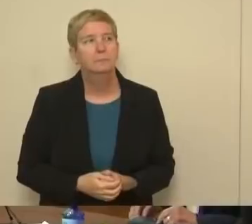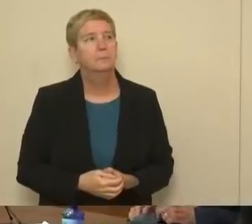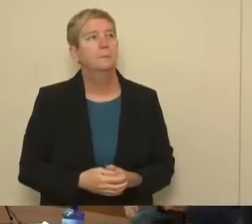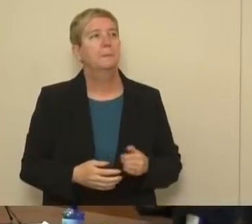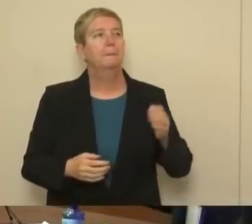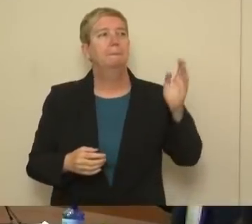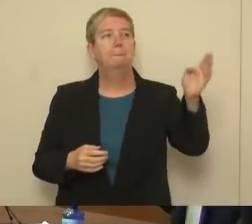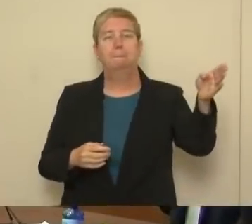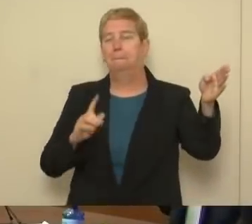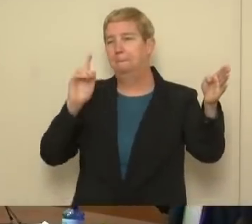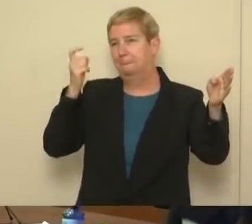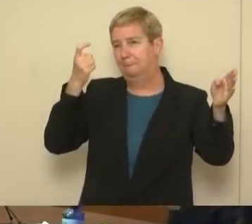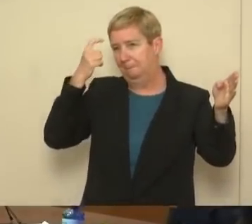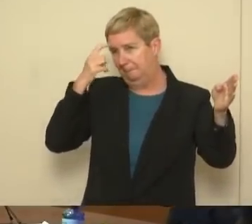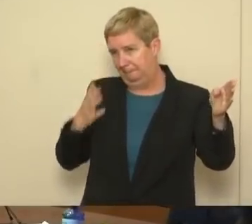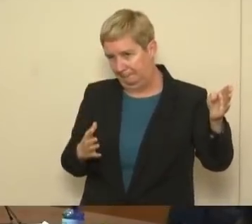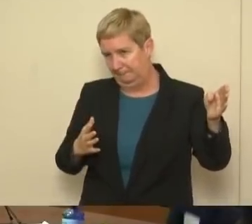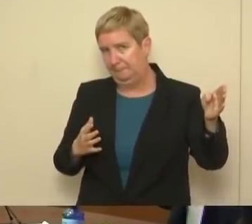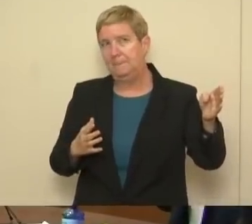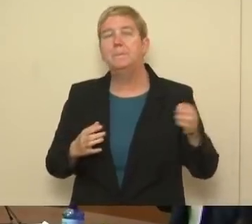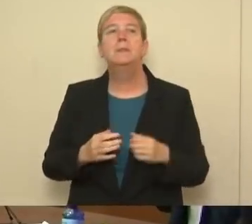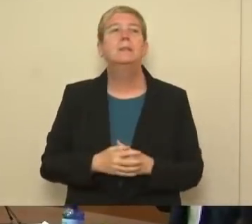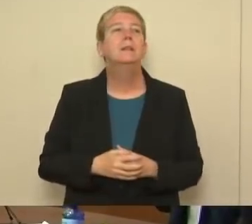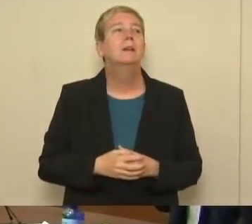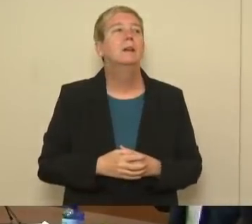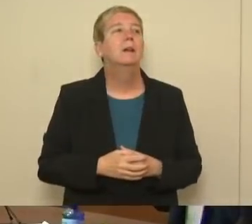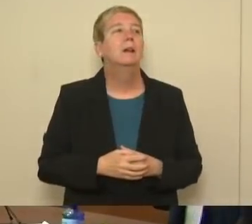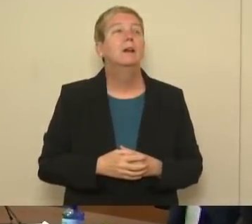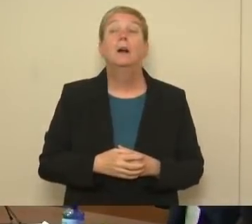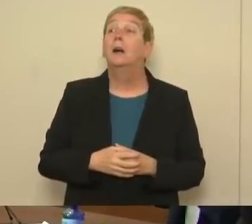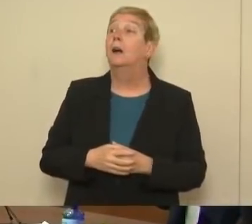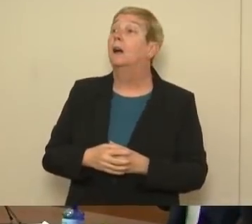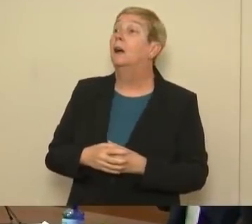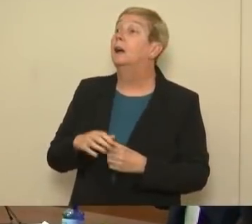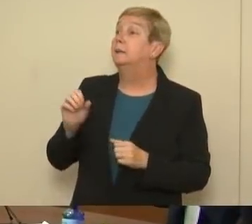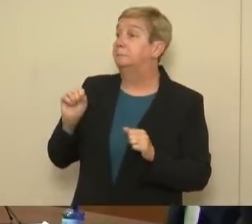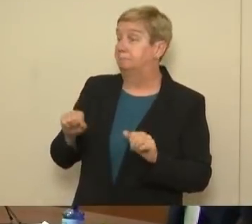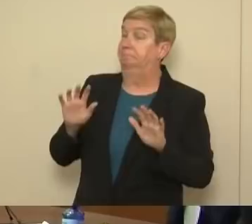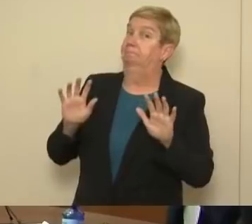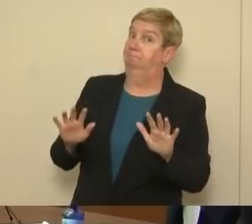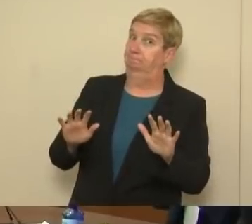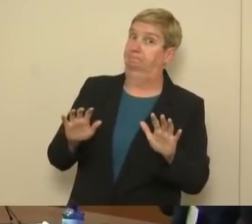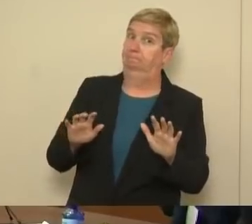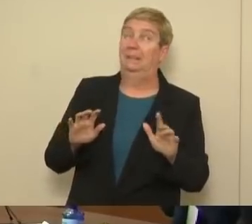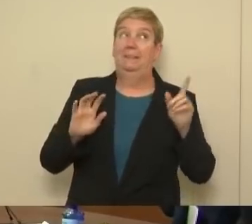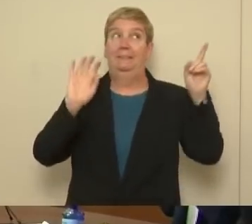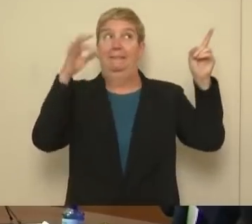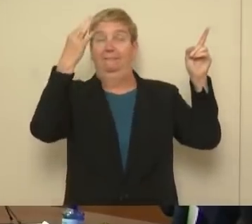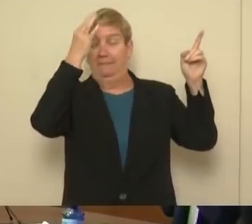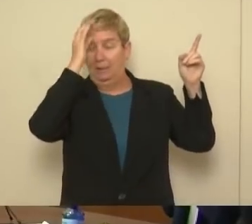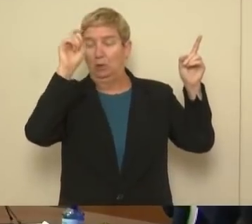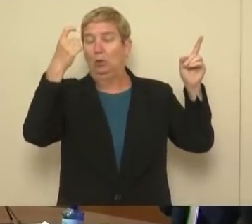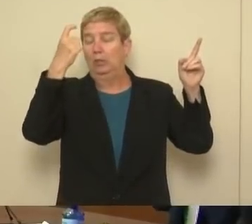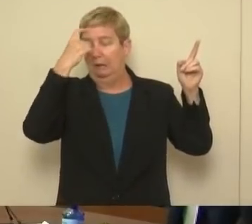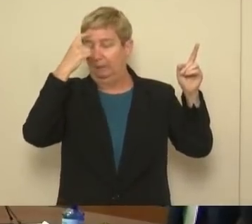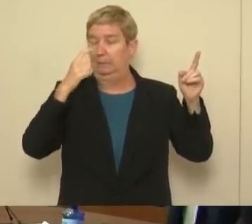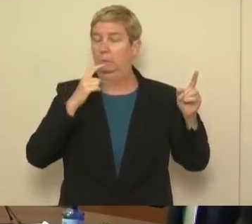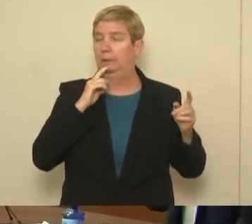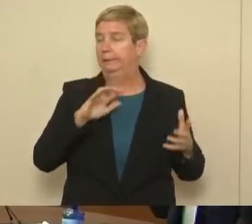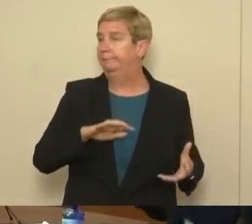Yeah, I mean, this is a situation, again, where the federal government didn't handle census right in a number of